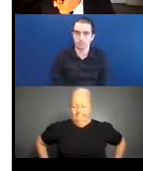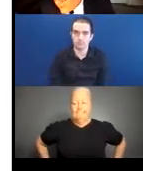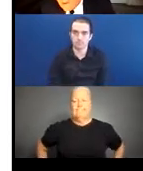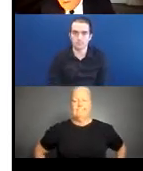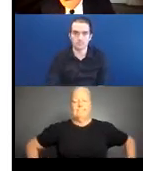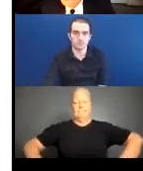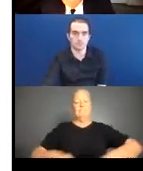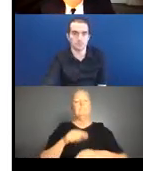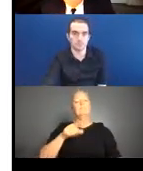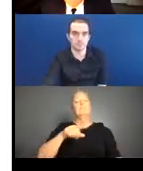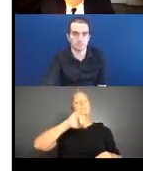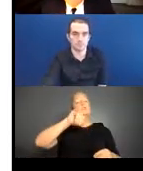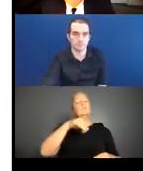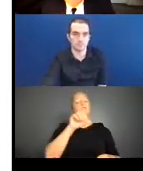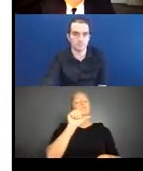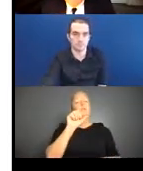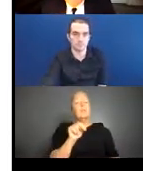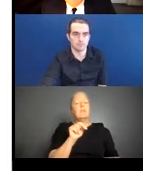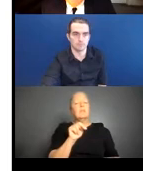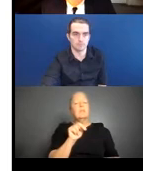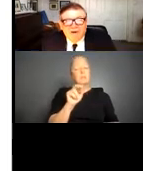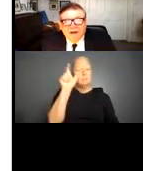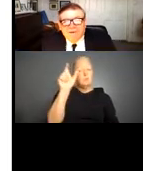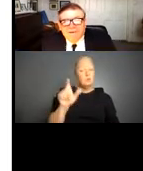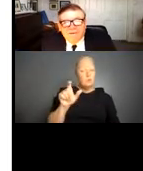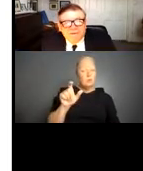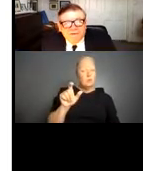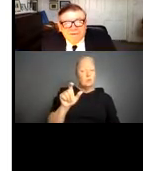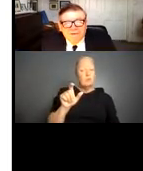Joanne, can you unmute yourself, please?